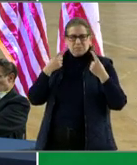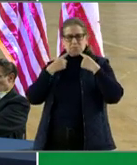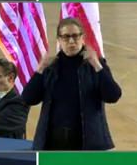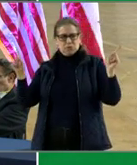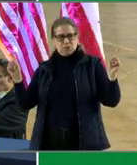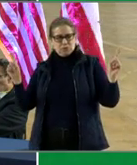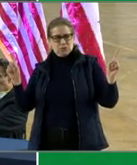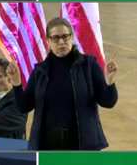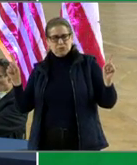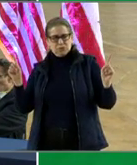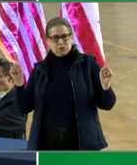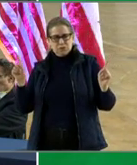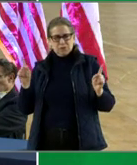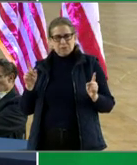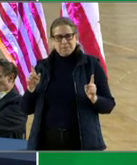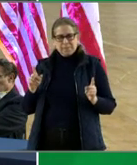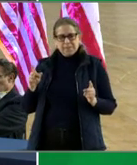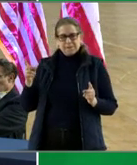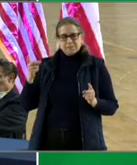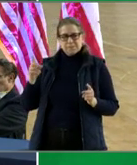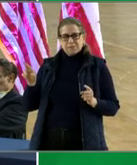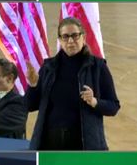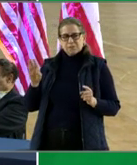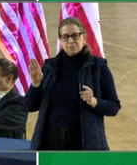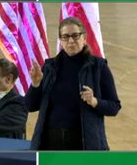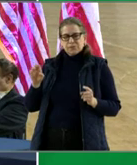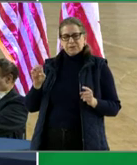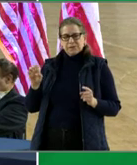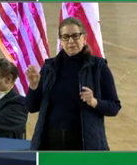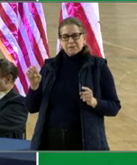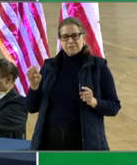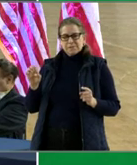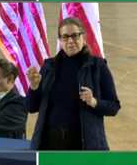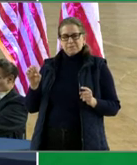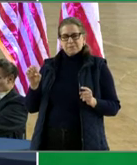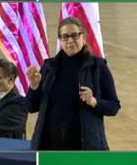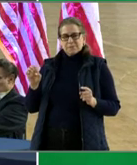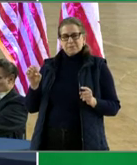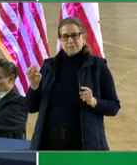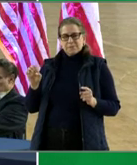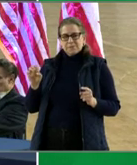Dr. Bree, is it? Who is at the White House? Burks. Dr. Burks.